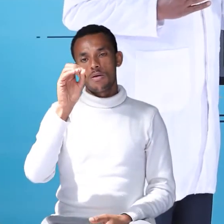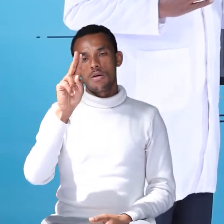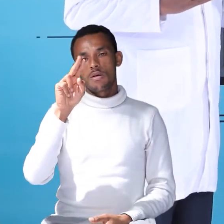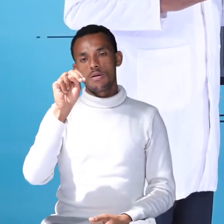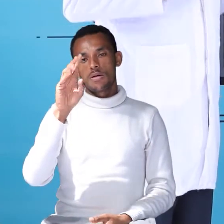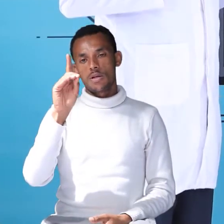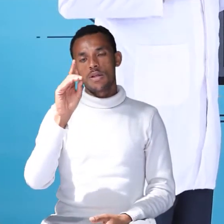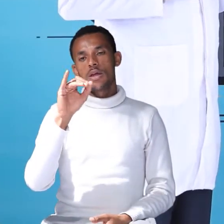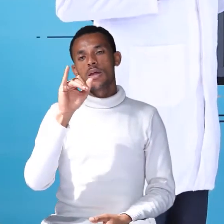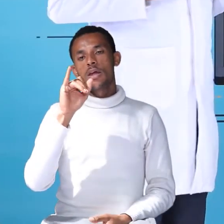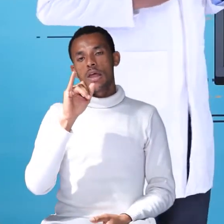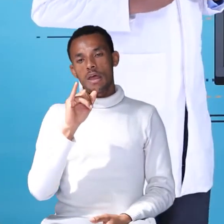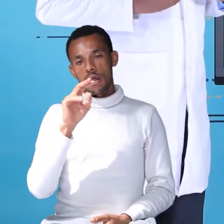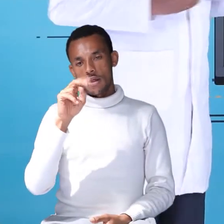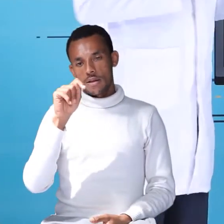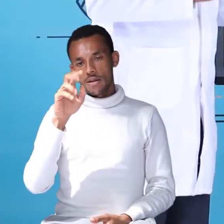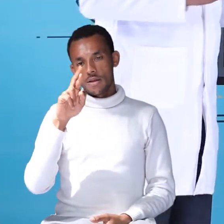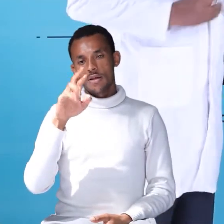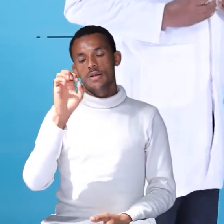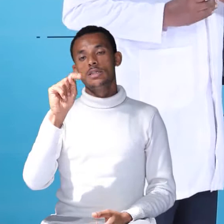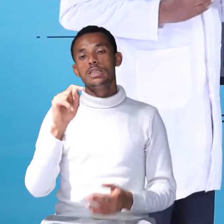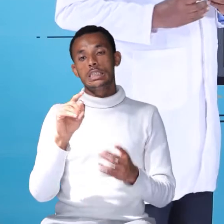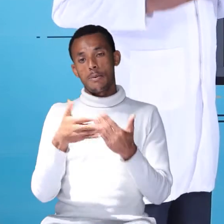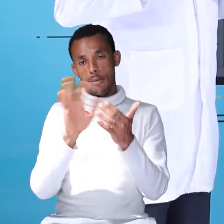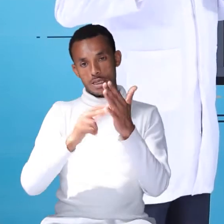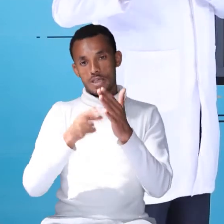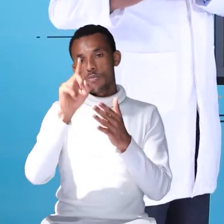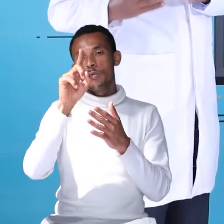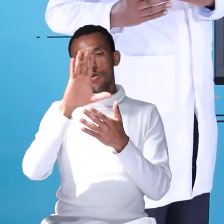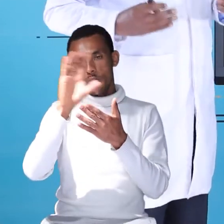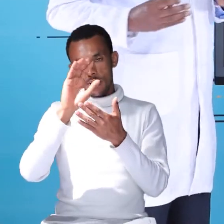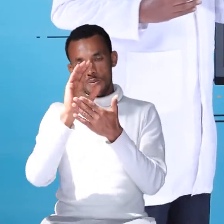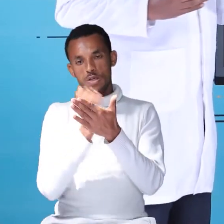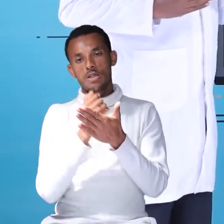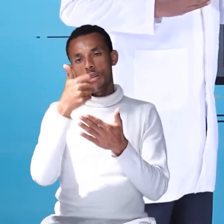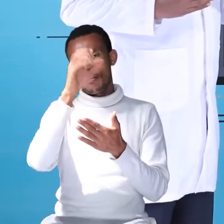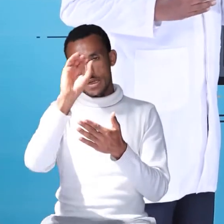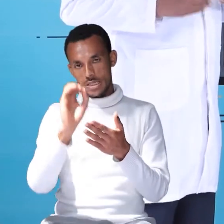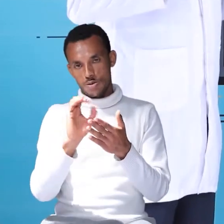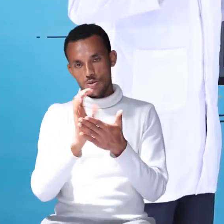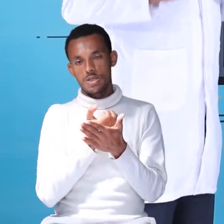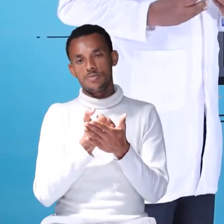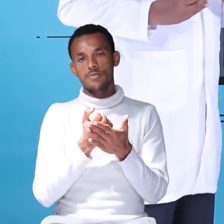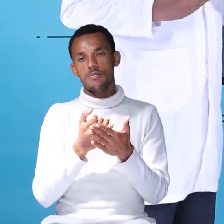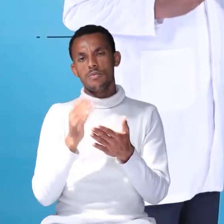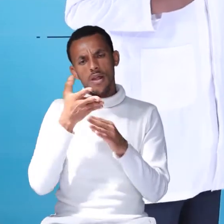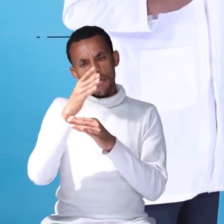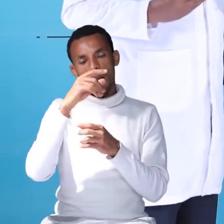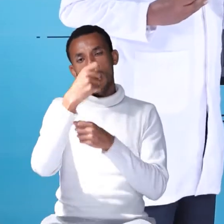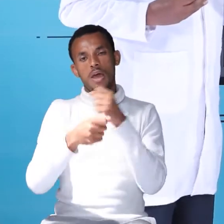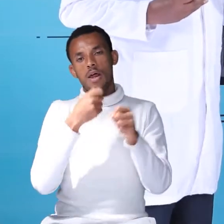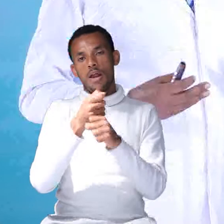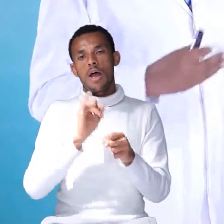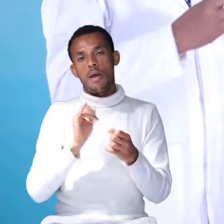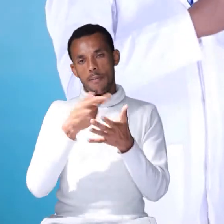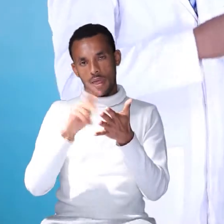interest, if I take 1,000 birr from somebody with 10% rate, after a year, how much birr I